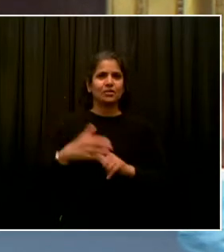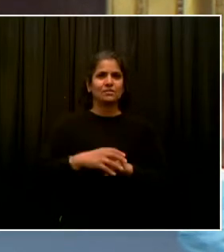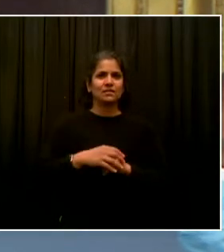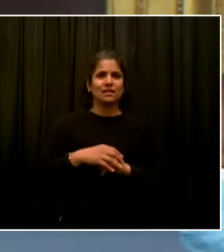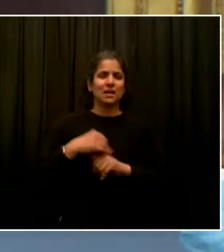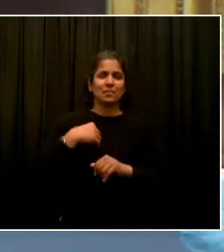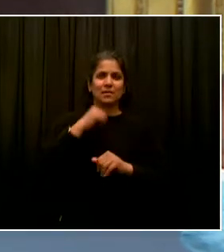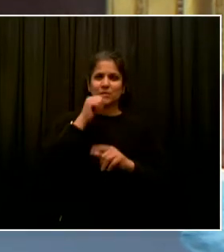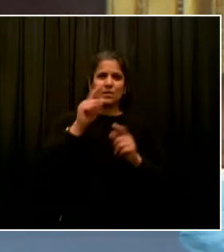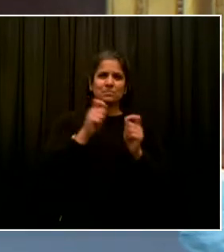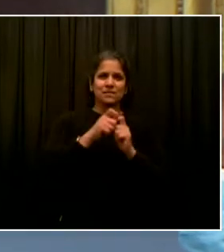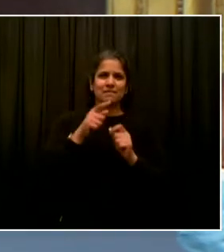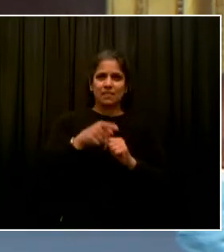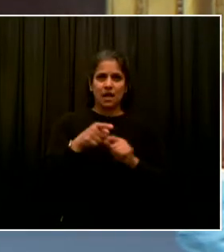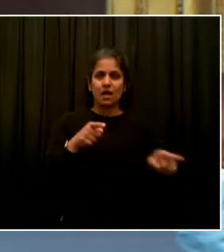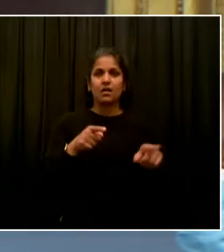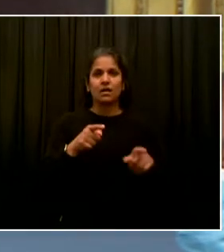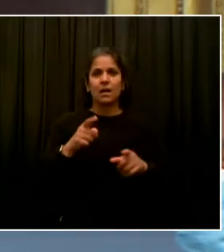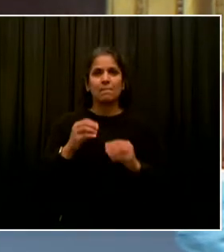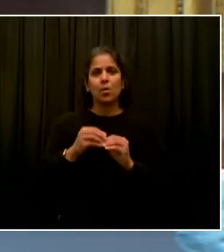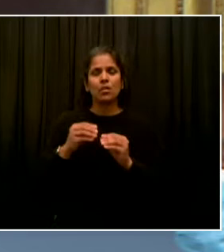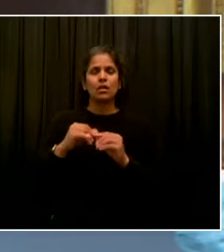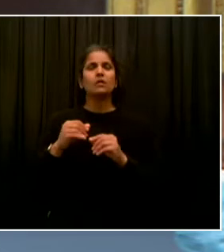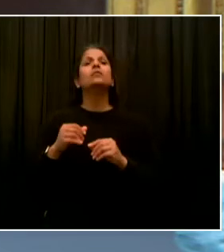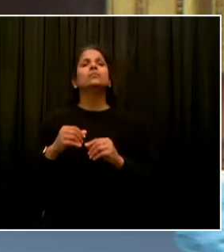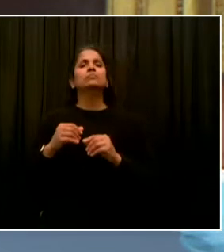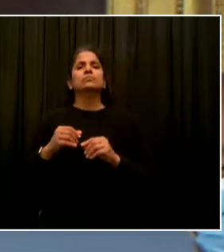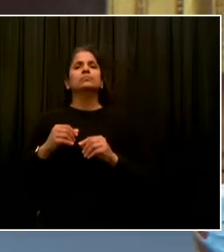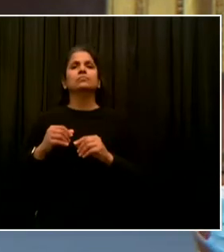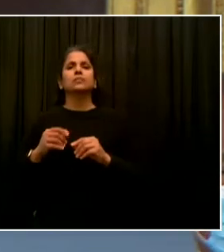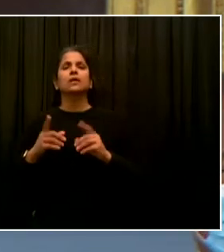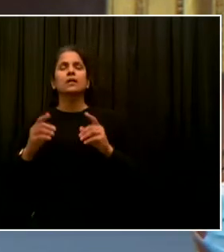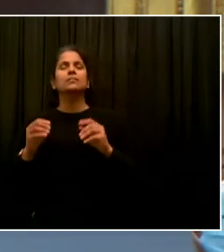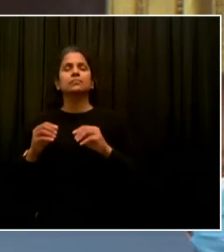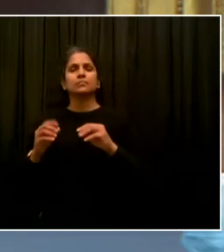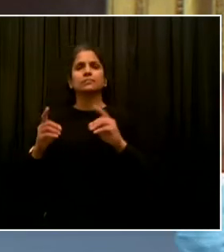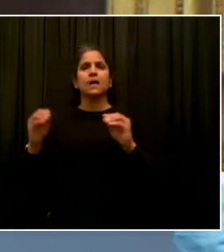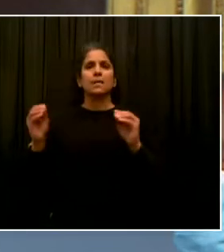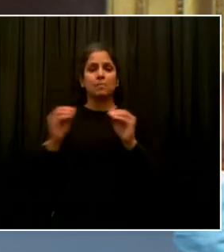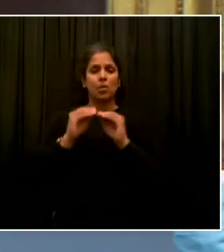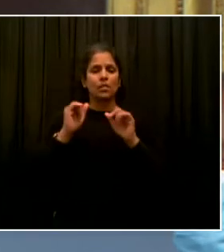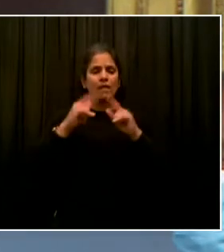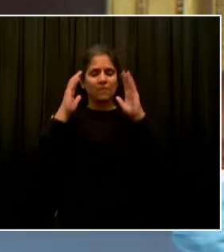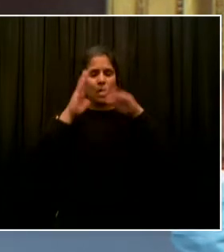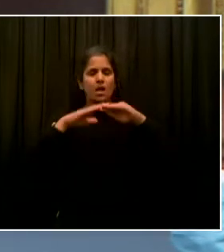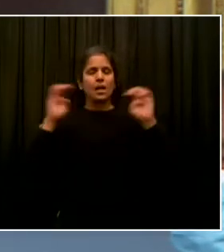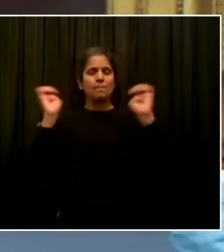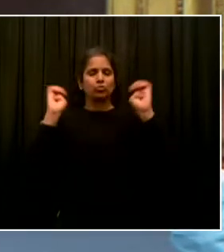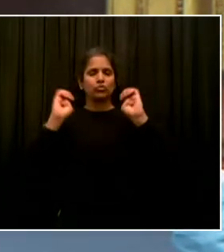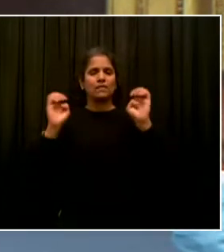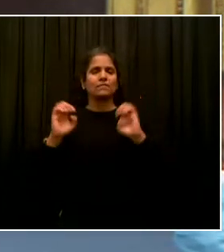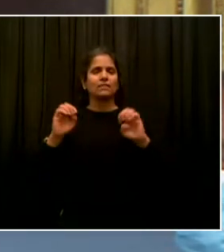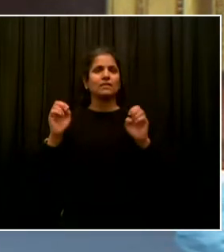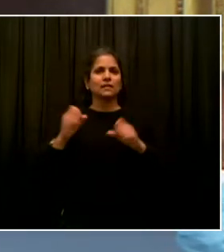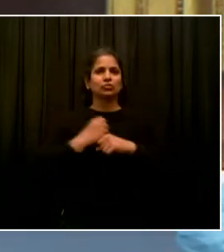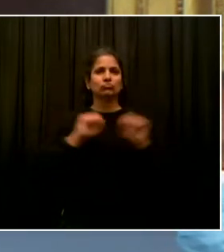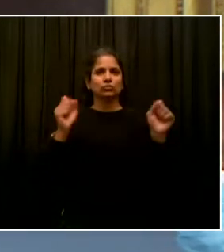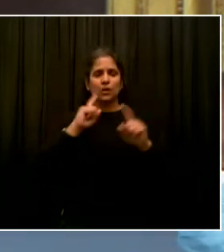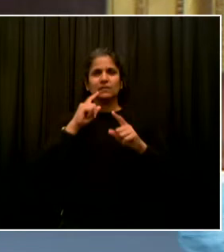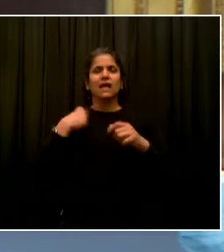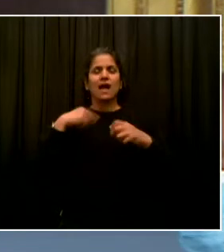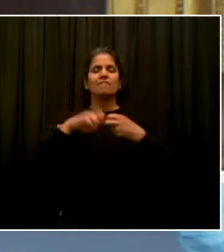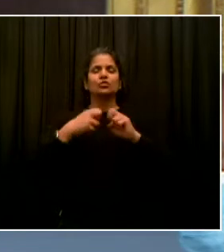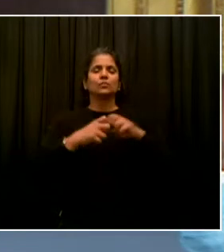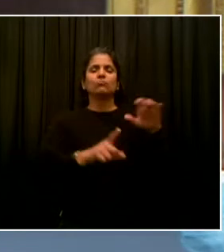the emergency department that you can call if you have pain in your leg, if you have a variety of other issues. So that we staff that up not